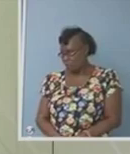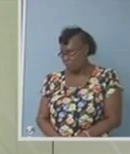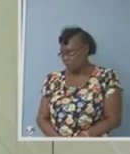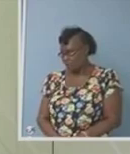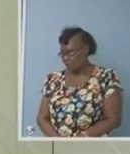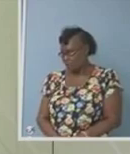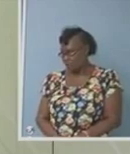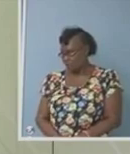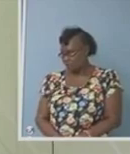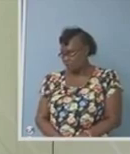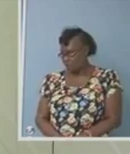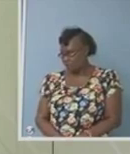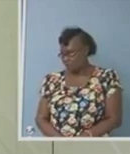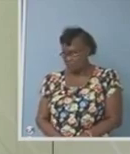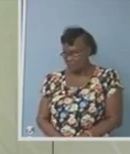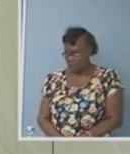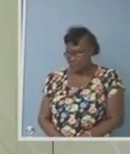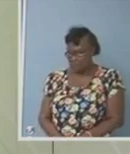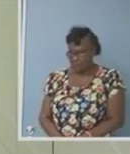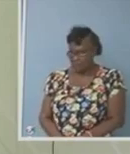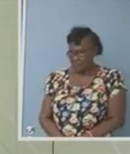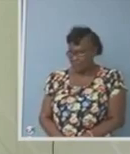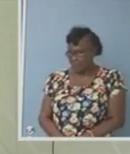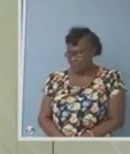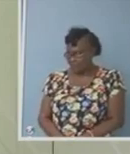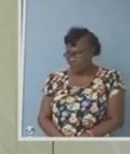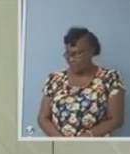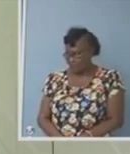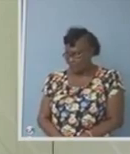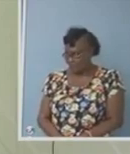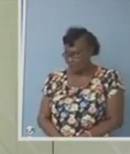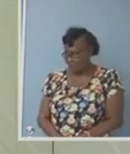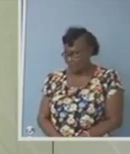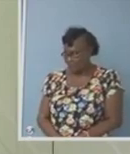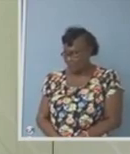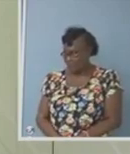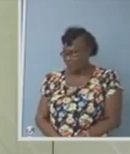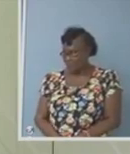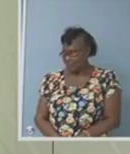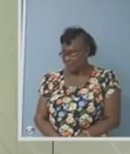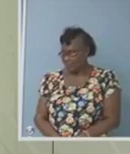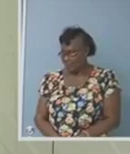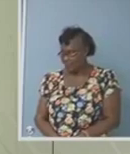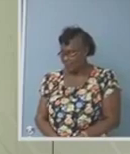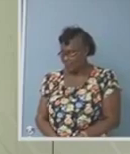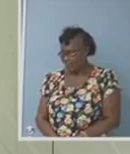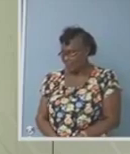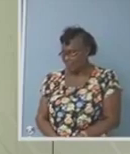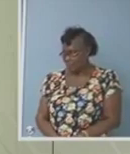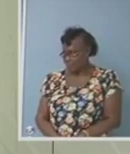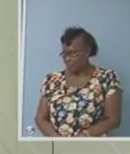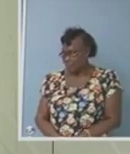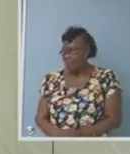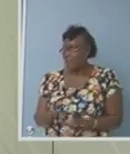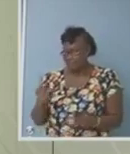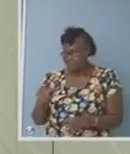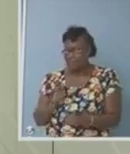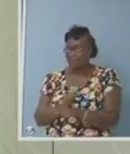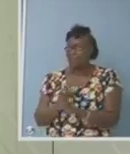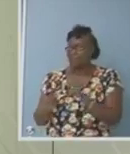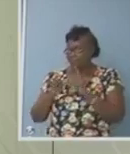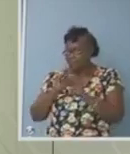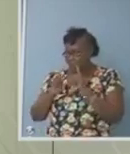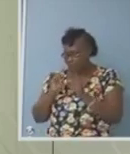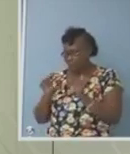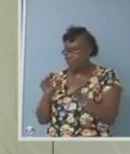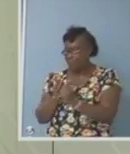we have representatives across the board, and I have been liaising with the Minister of Finance prior to the appointment of these